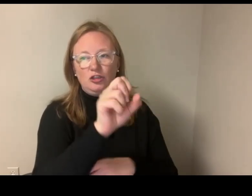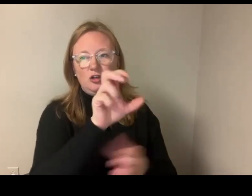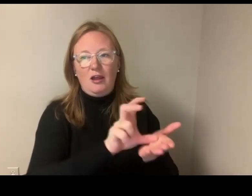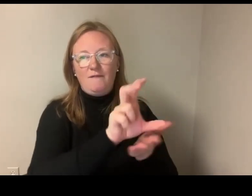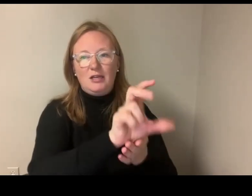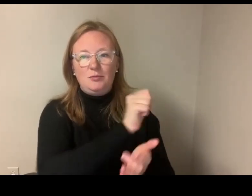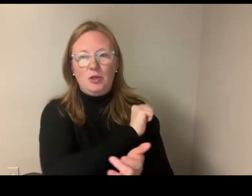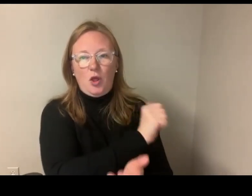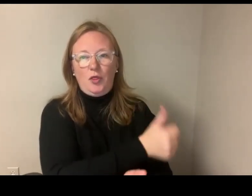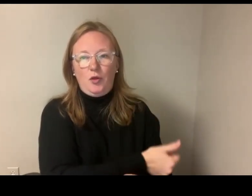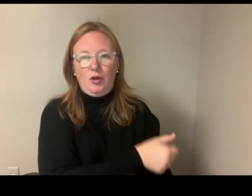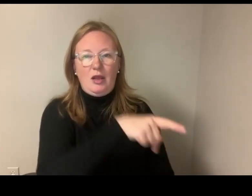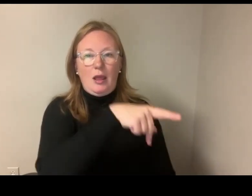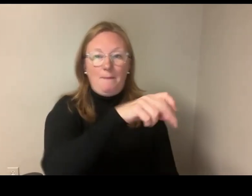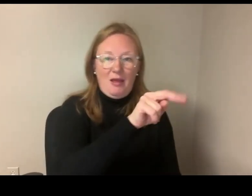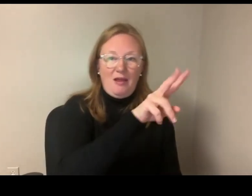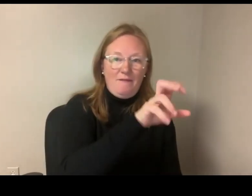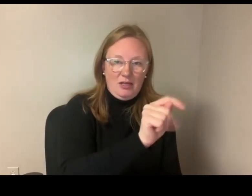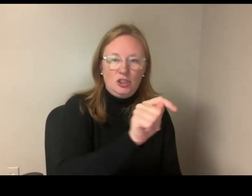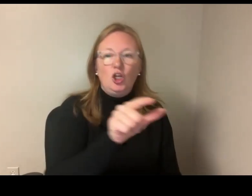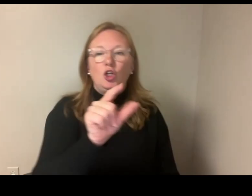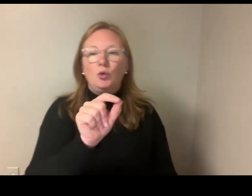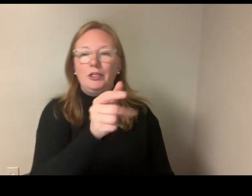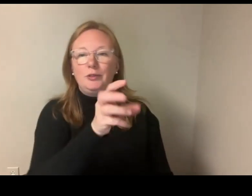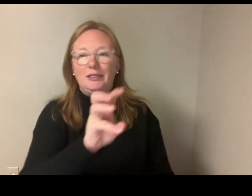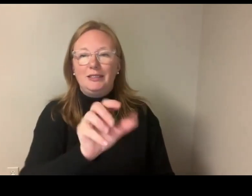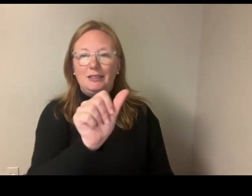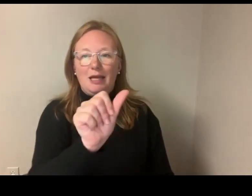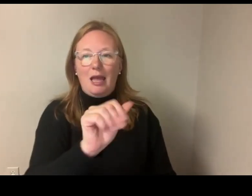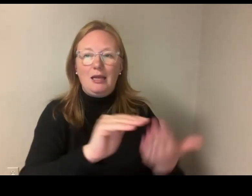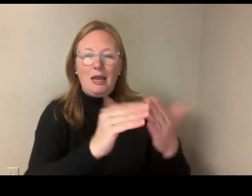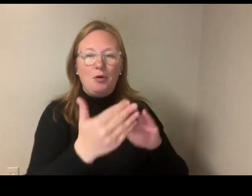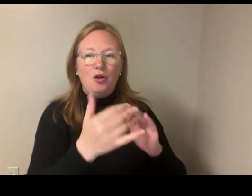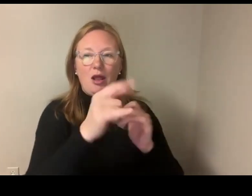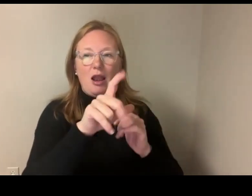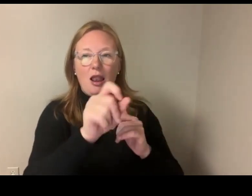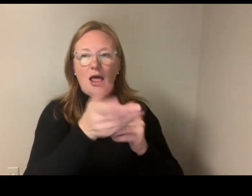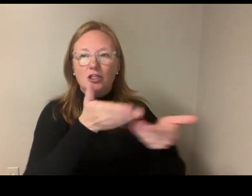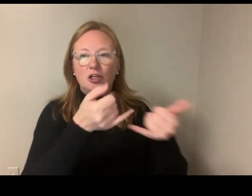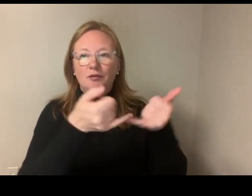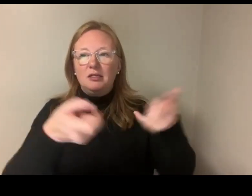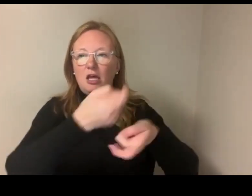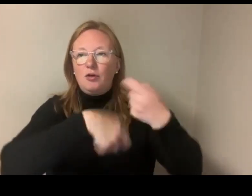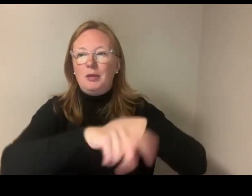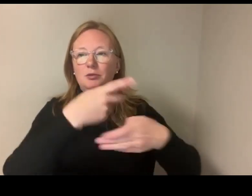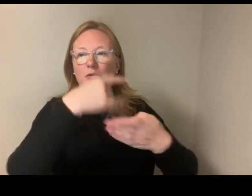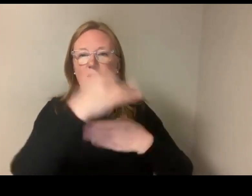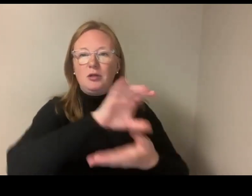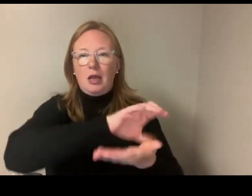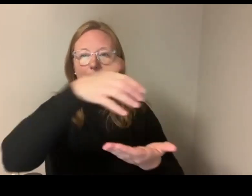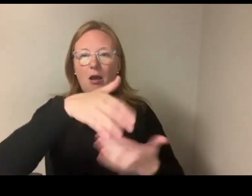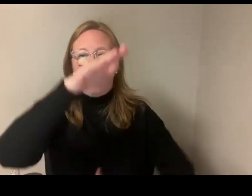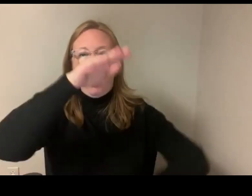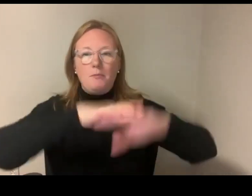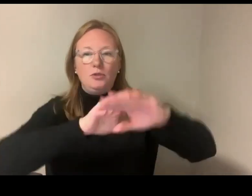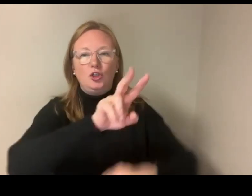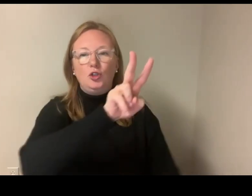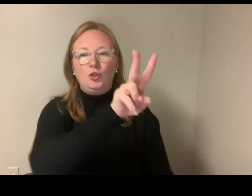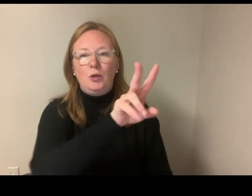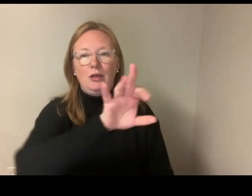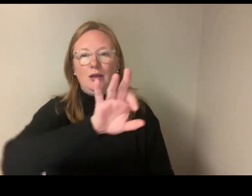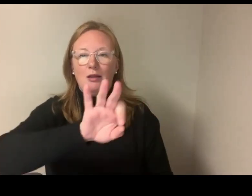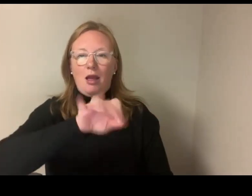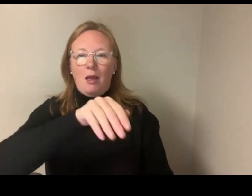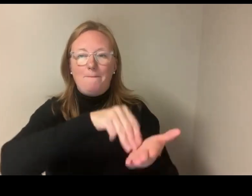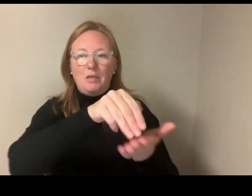Investment Authority for the 2026A Neighborhood Lead Service Line Replacement Project in the amount up to 29 million.